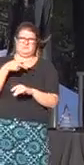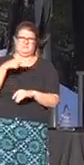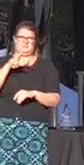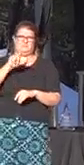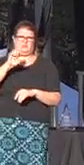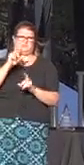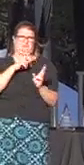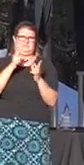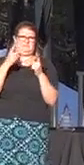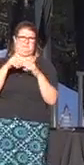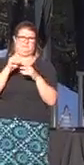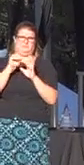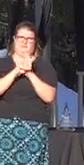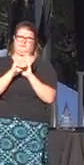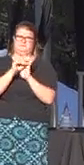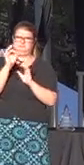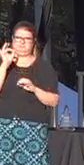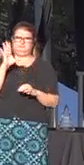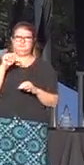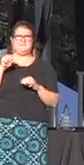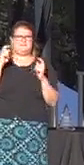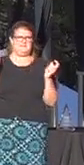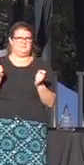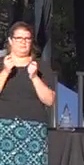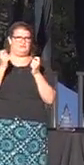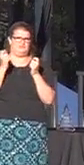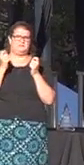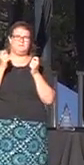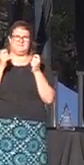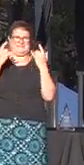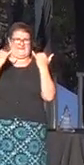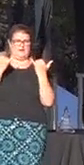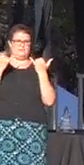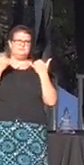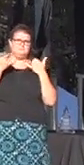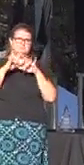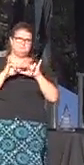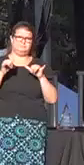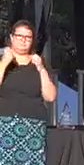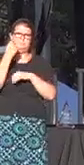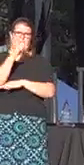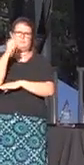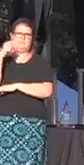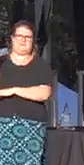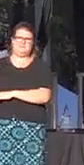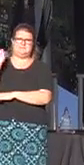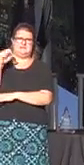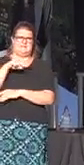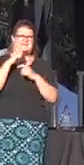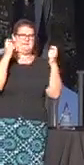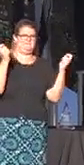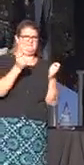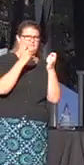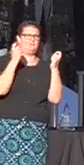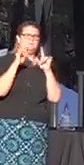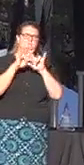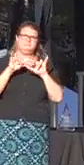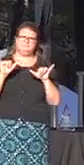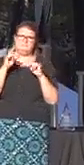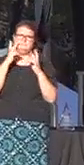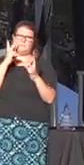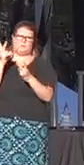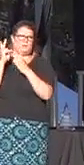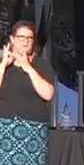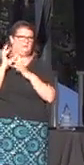Orlando. And these celebrations here are also protests. These festivals are also our memorial. Our